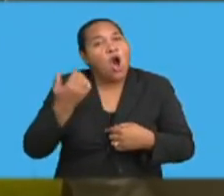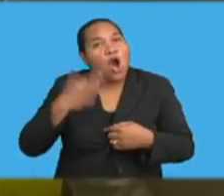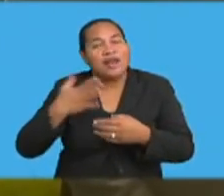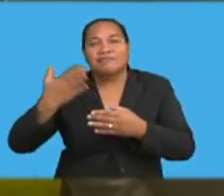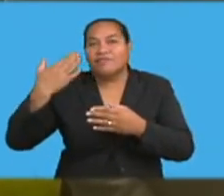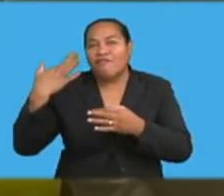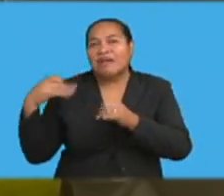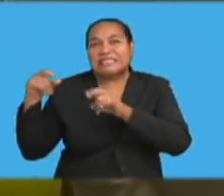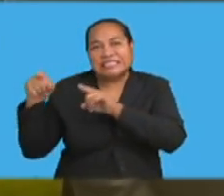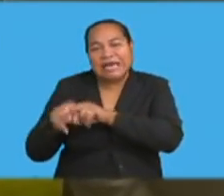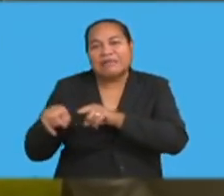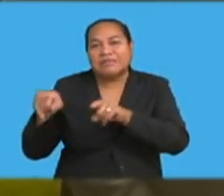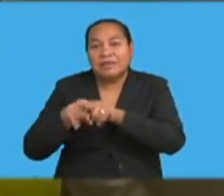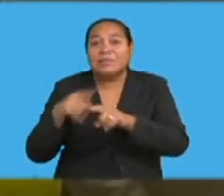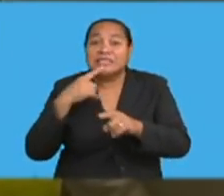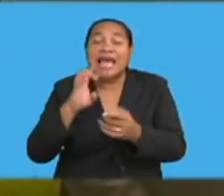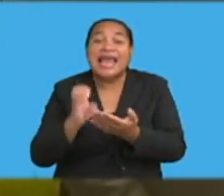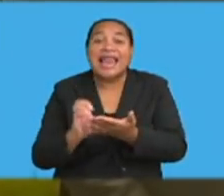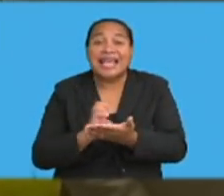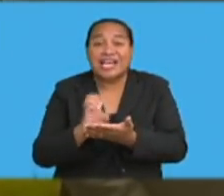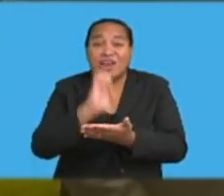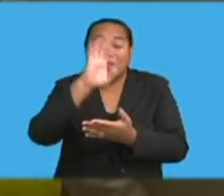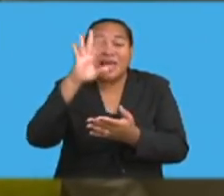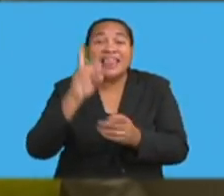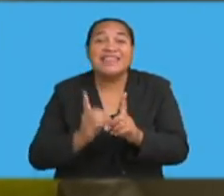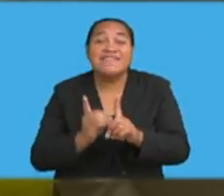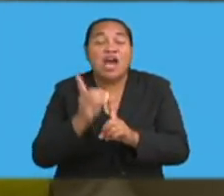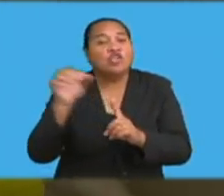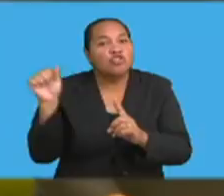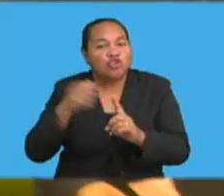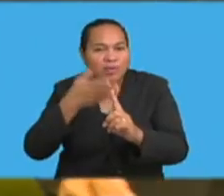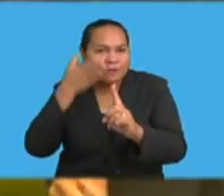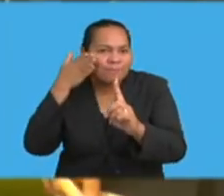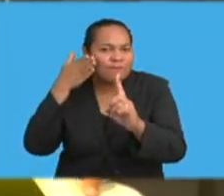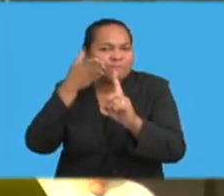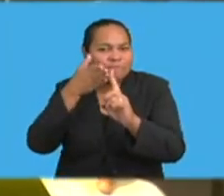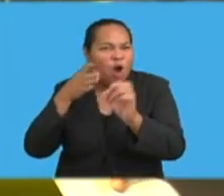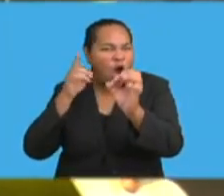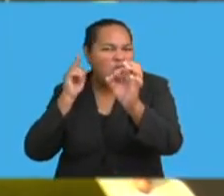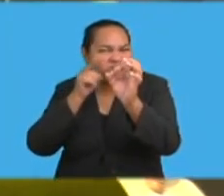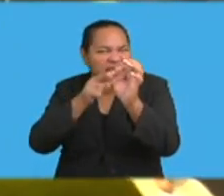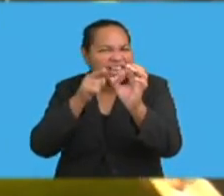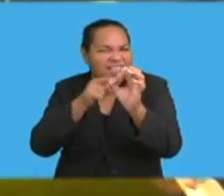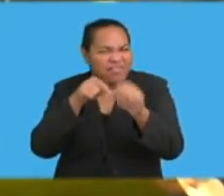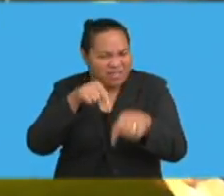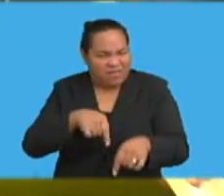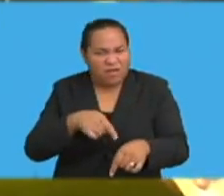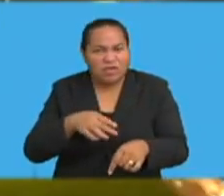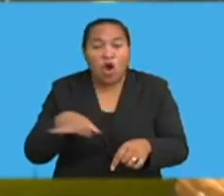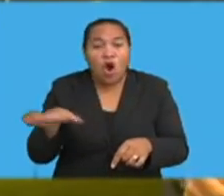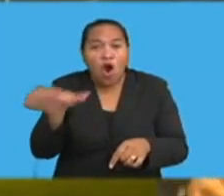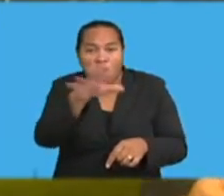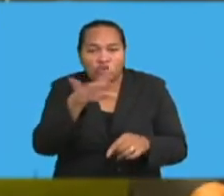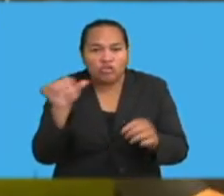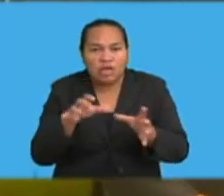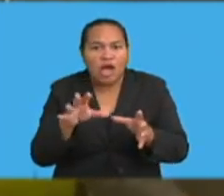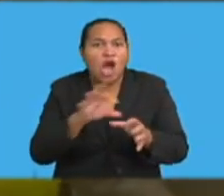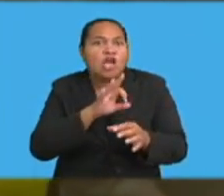Madam Speaker, economic development should be the objective of all members of this House. Electricity should